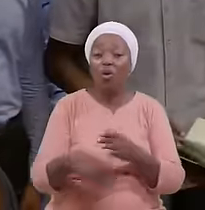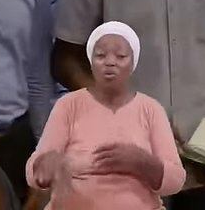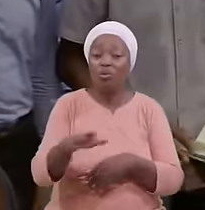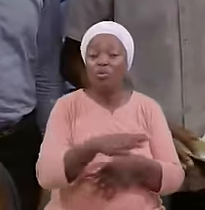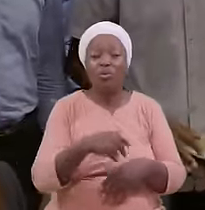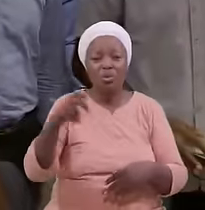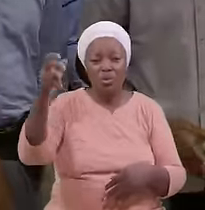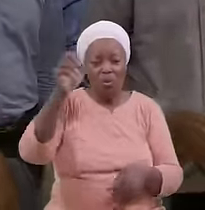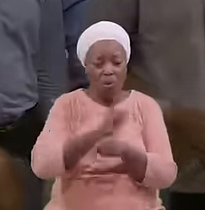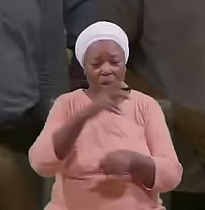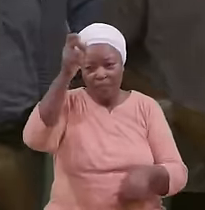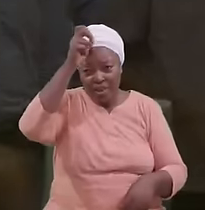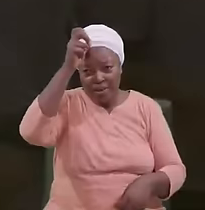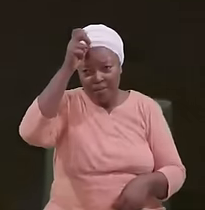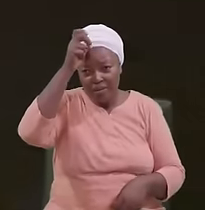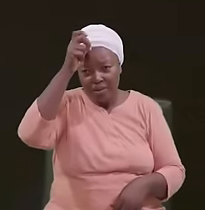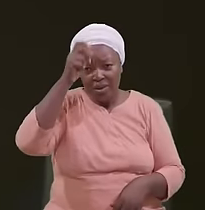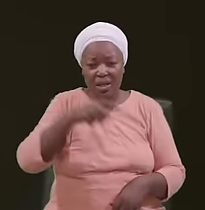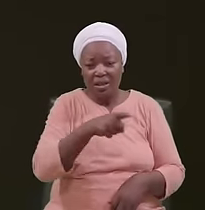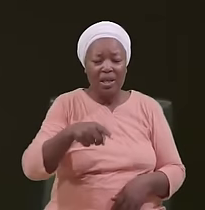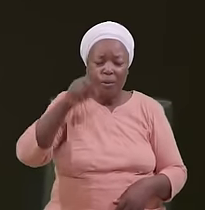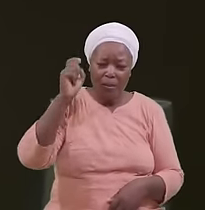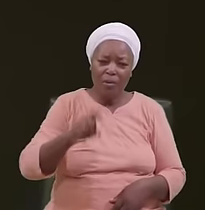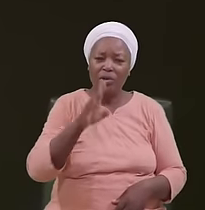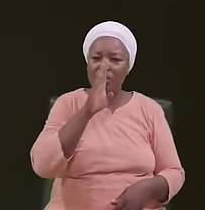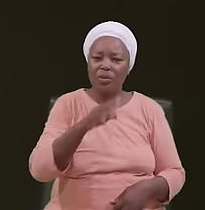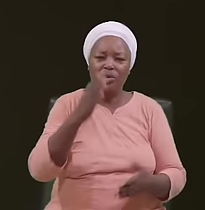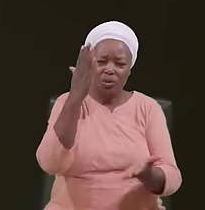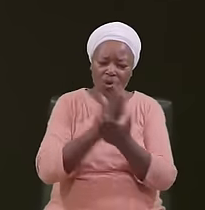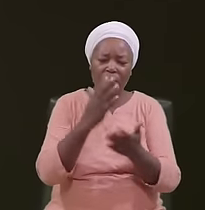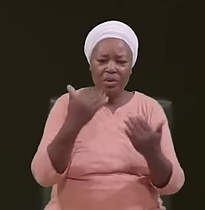demonic activities, they must be stopped tonight.